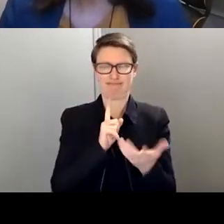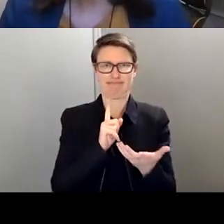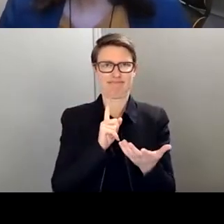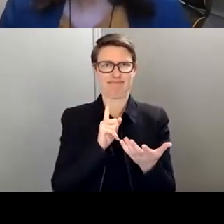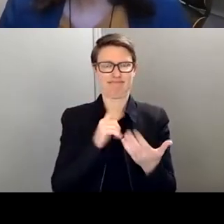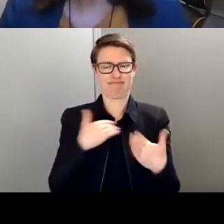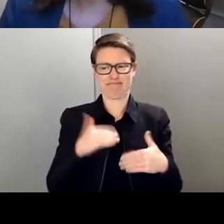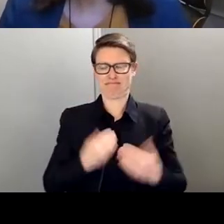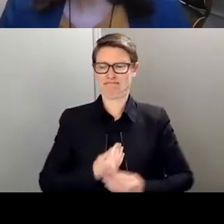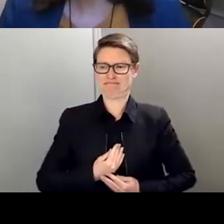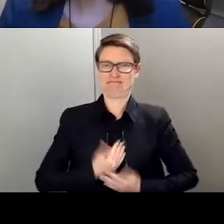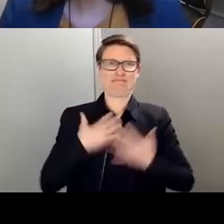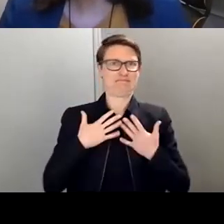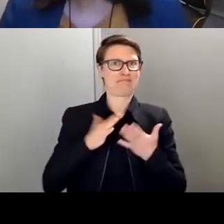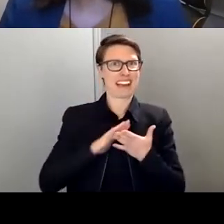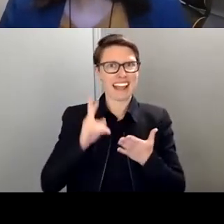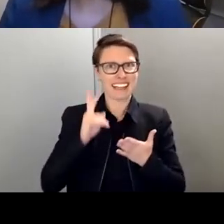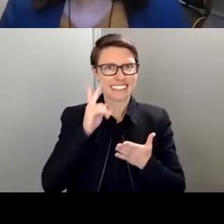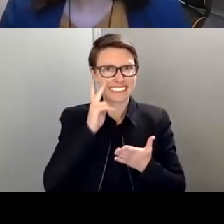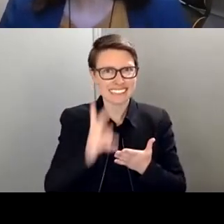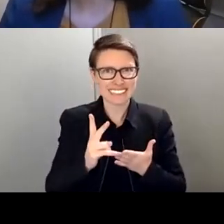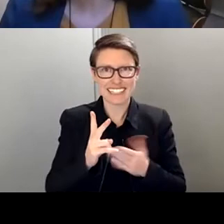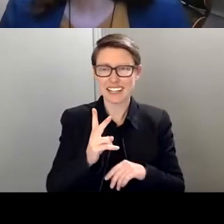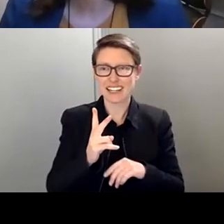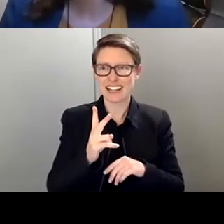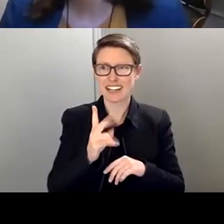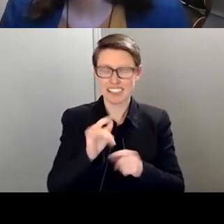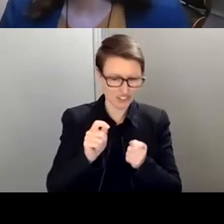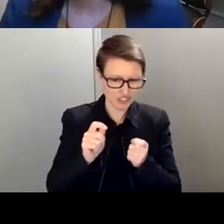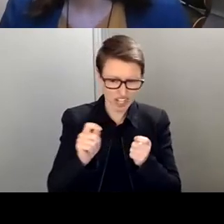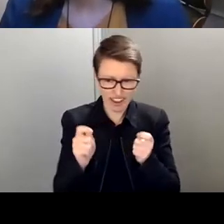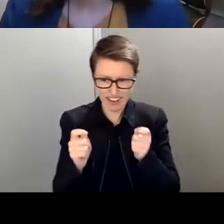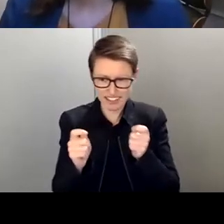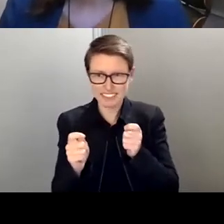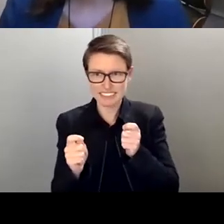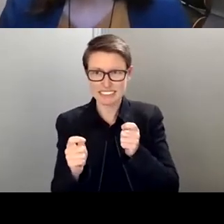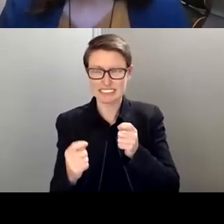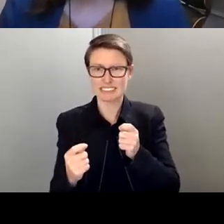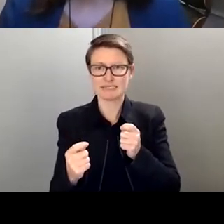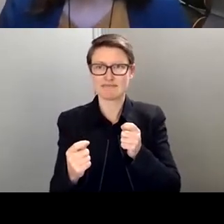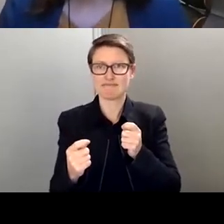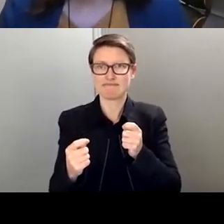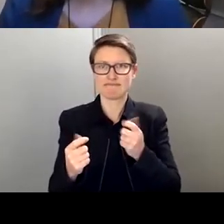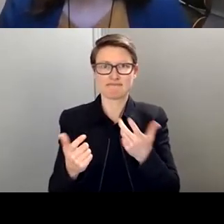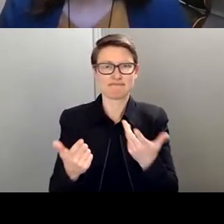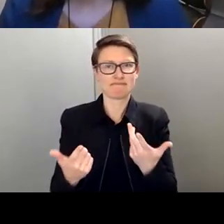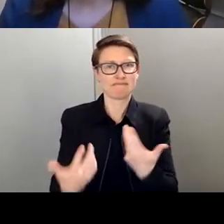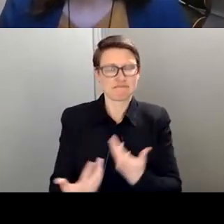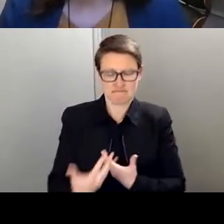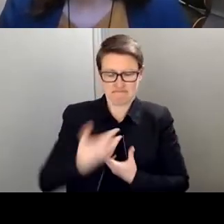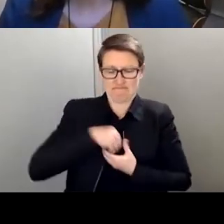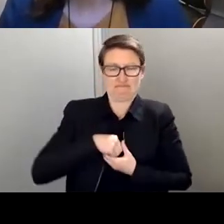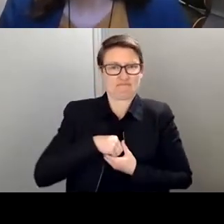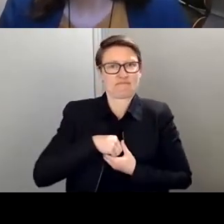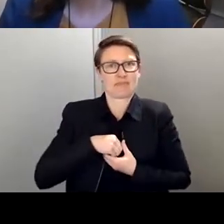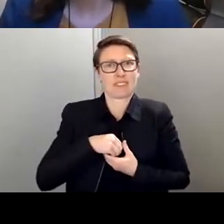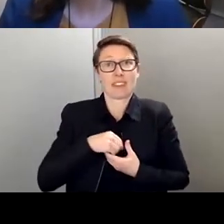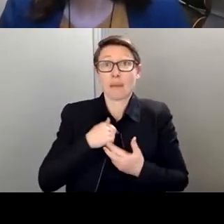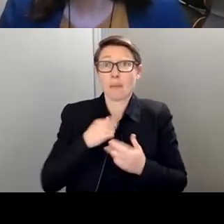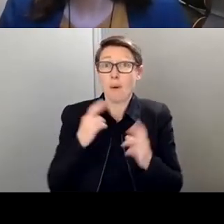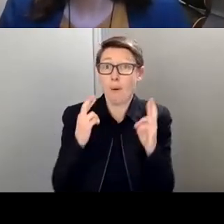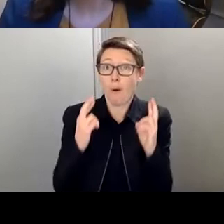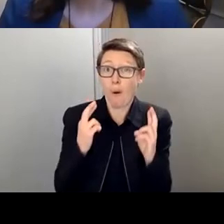wonderful sort of embracing and change happening. And my hope is that we continue to